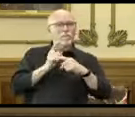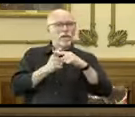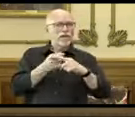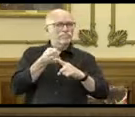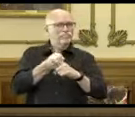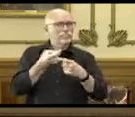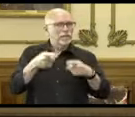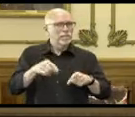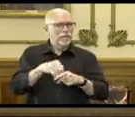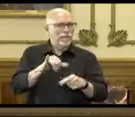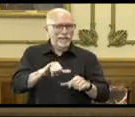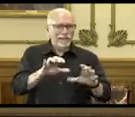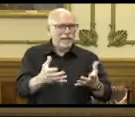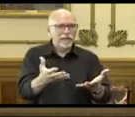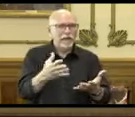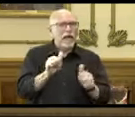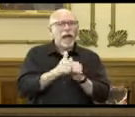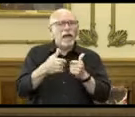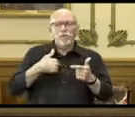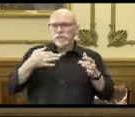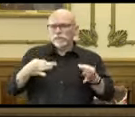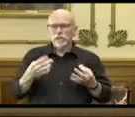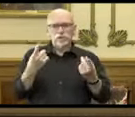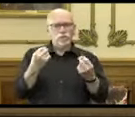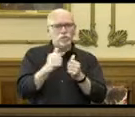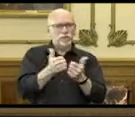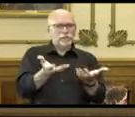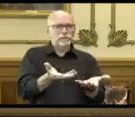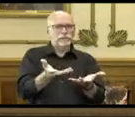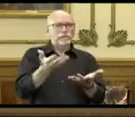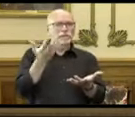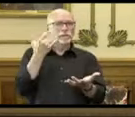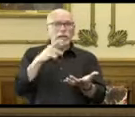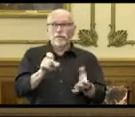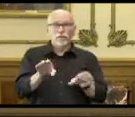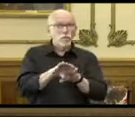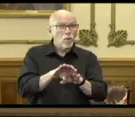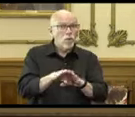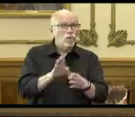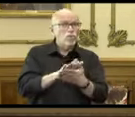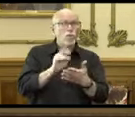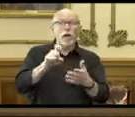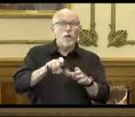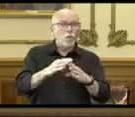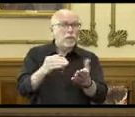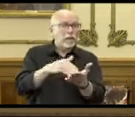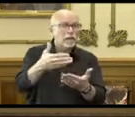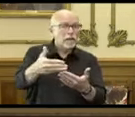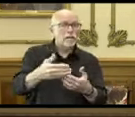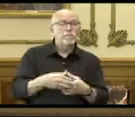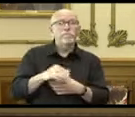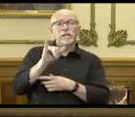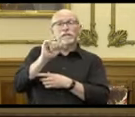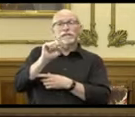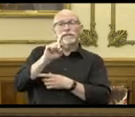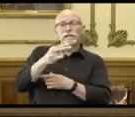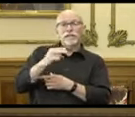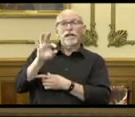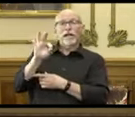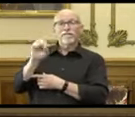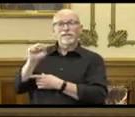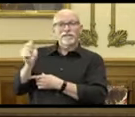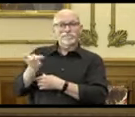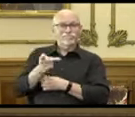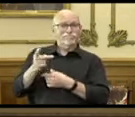in the classroom and how decisions should be made about circumstances that warrant closure and when to reopen. ISDH and FSSA have